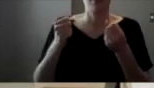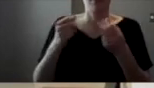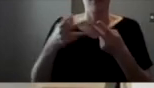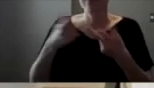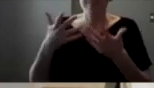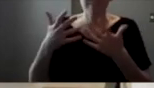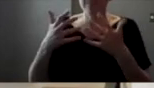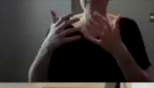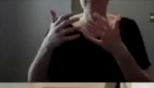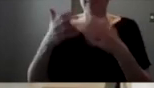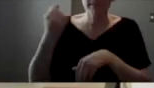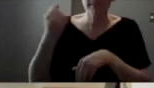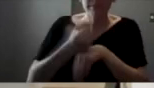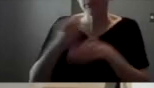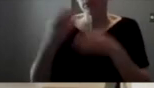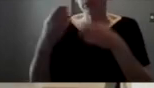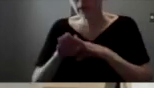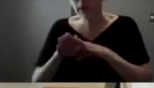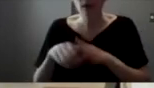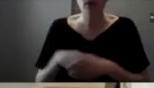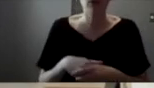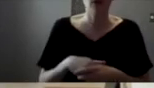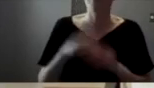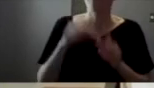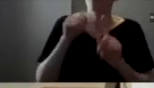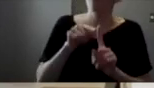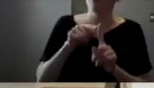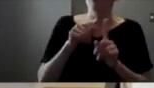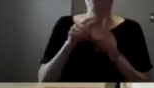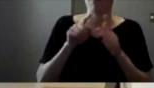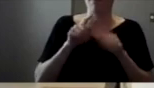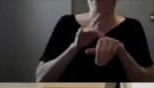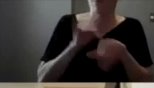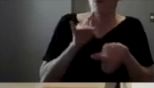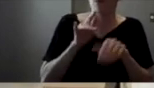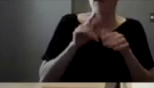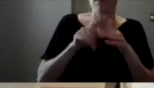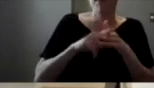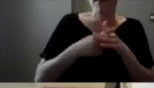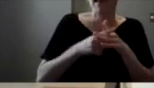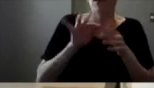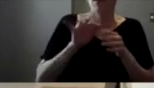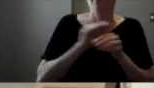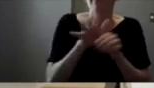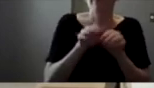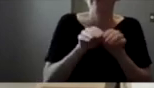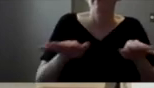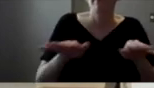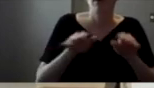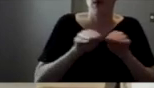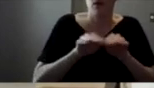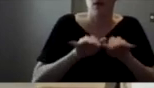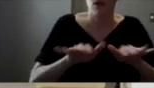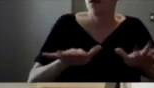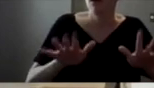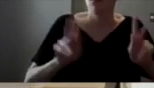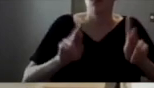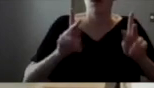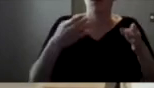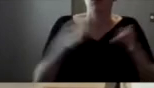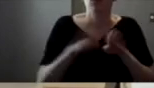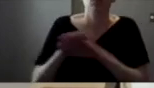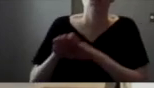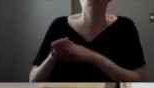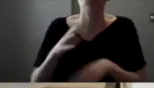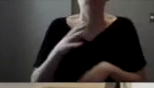when the coronavirus landed, especially in the region that we are in. Issues of physical